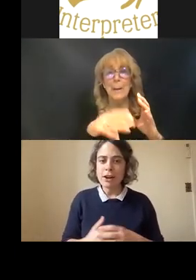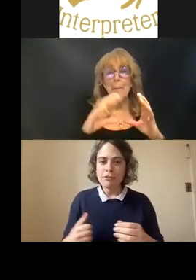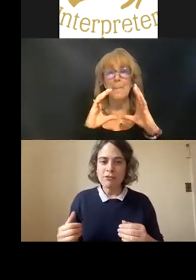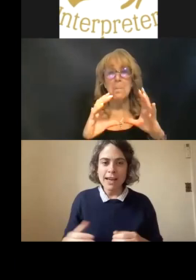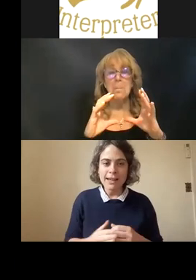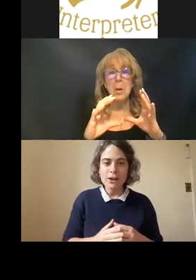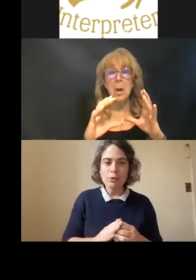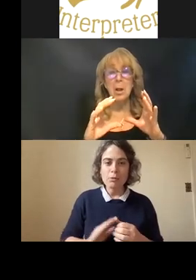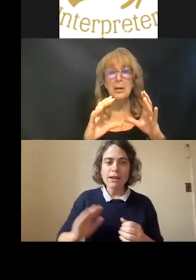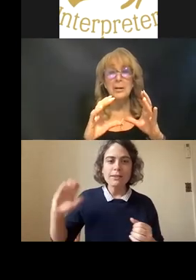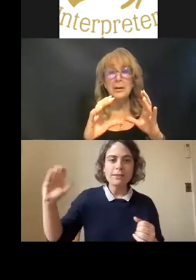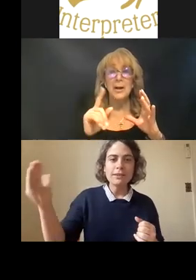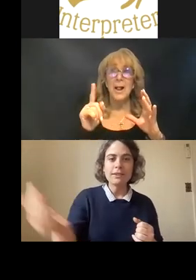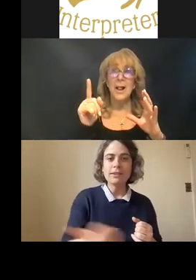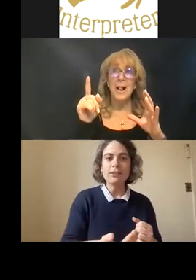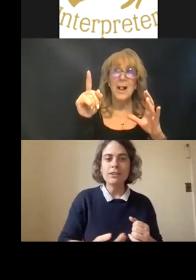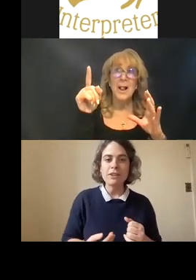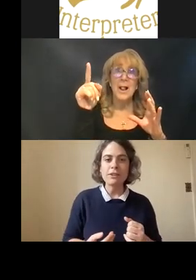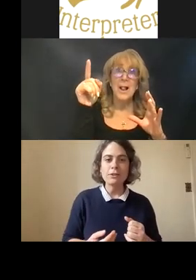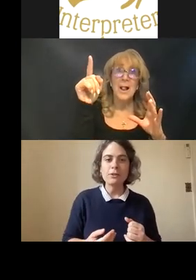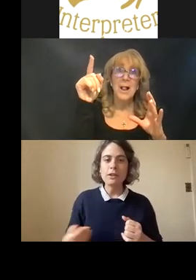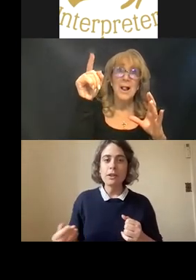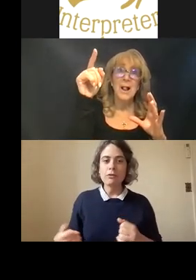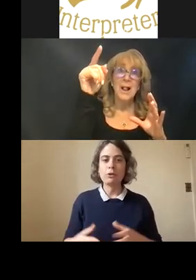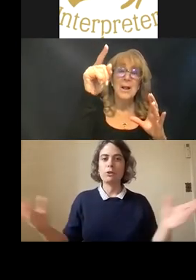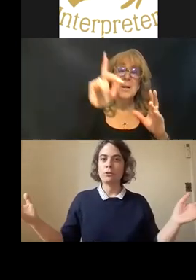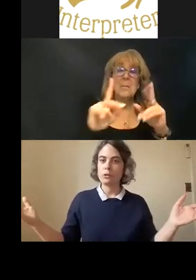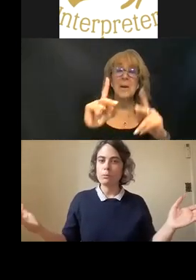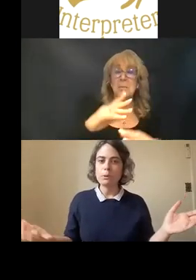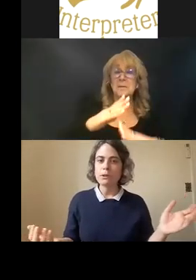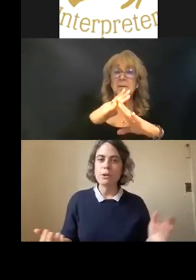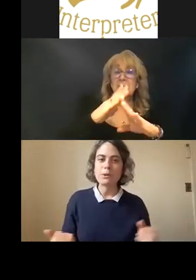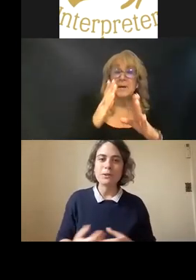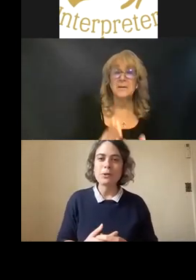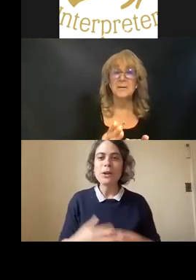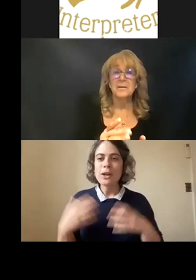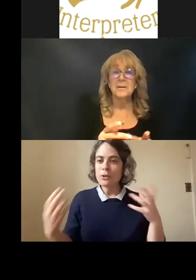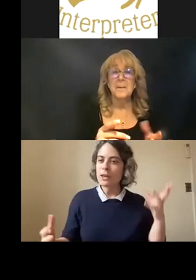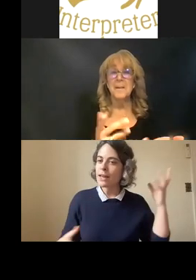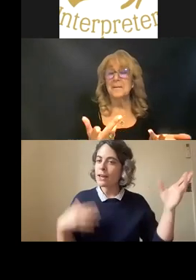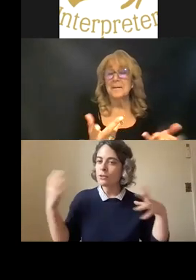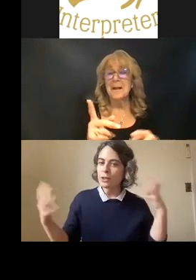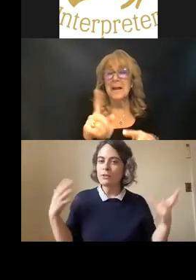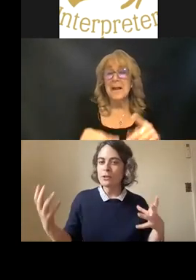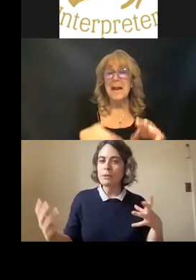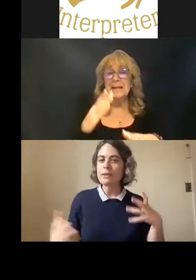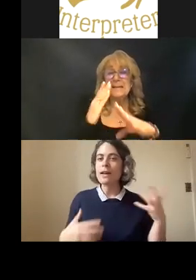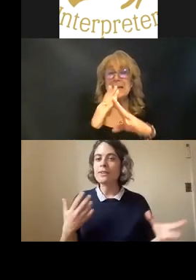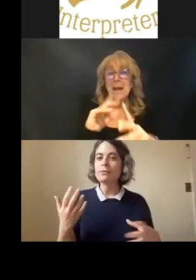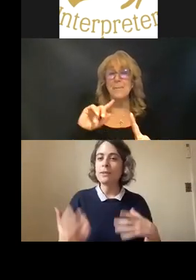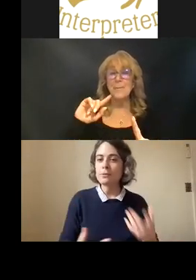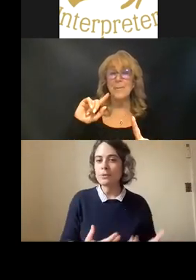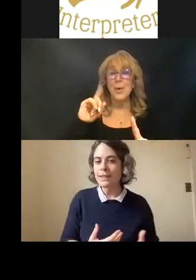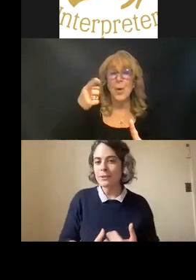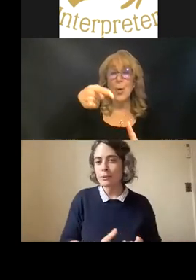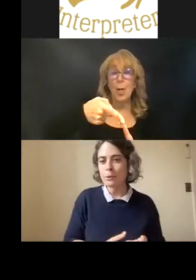actually fly around the defenders for an unstoppable goal. So you can now try to think about how